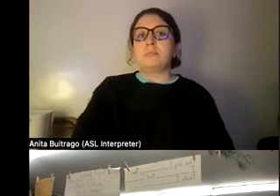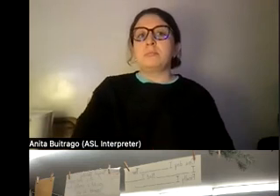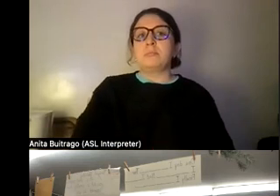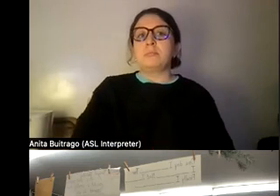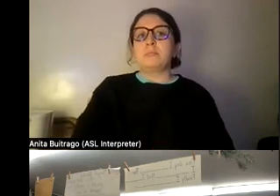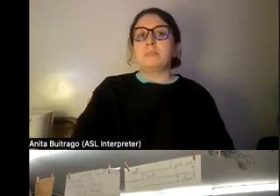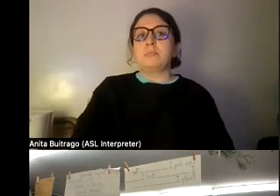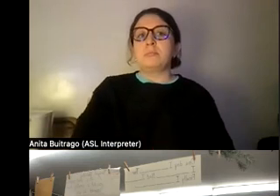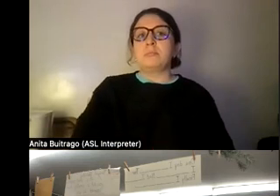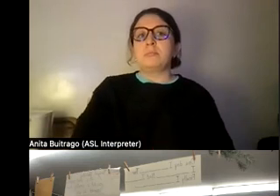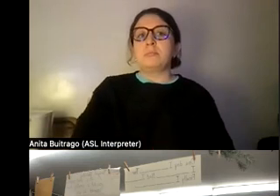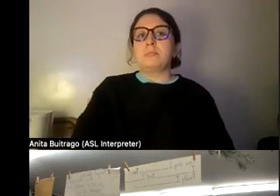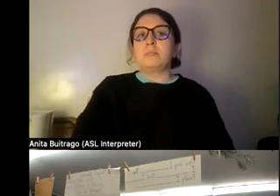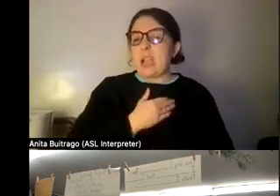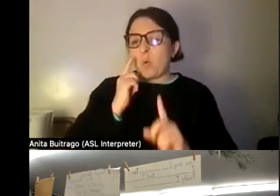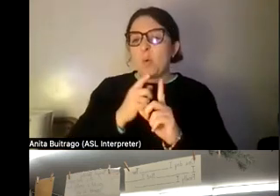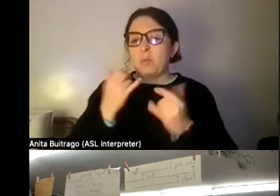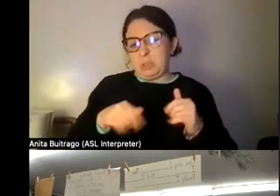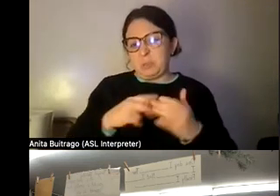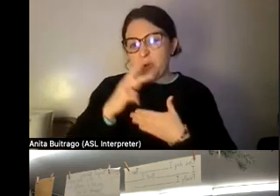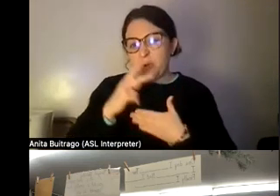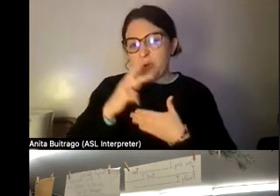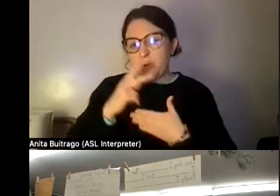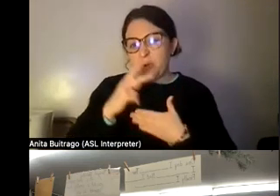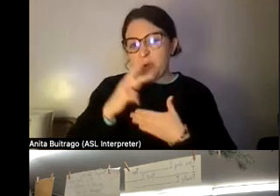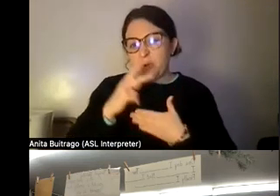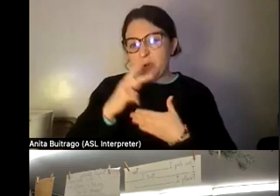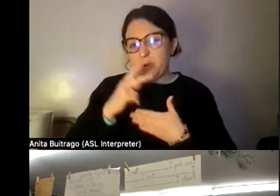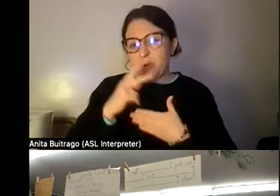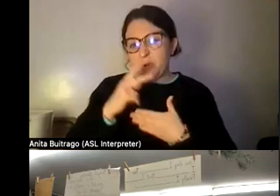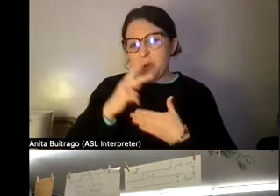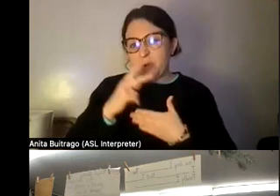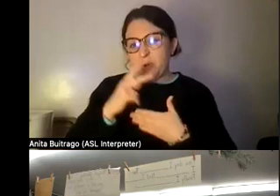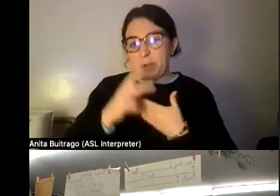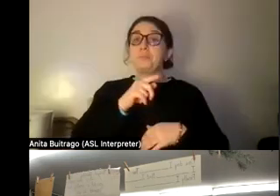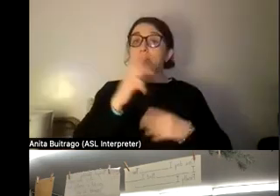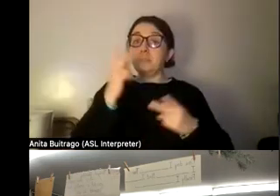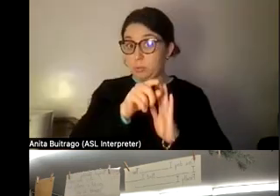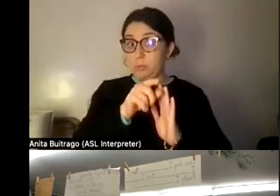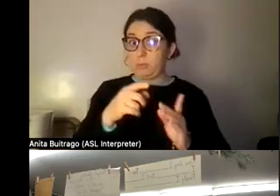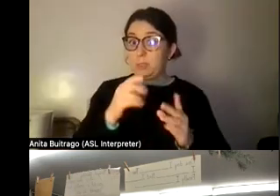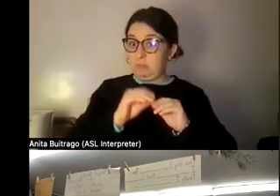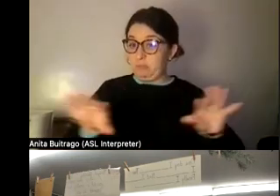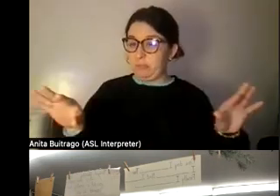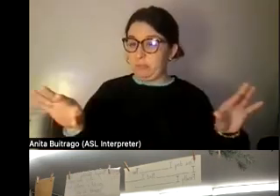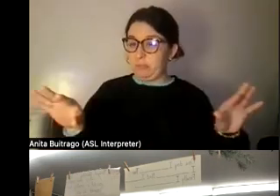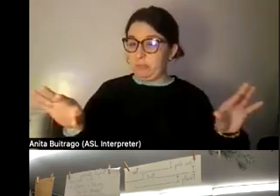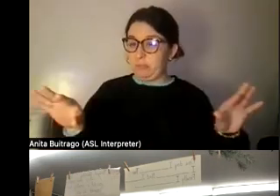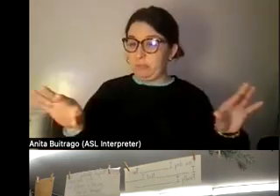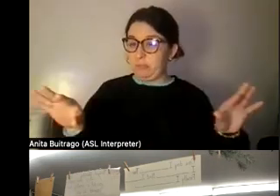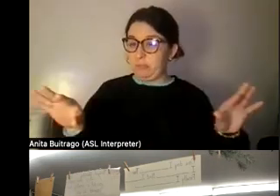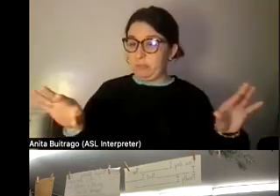So this is a visual that has been out for a few years now that shows really how